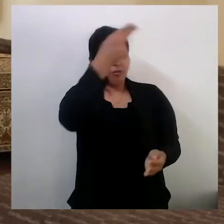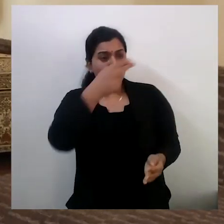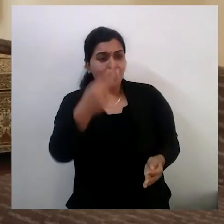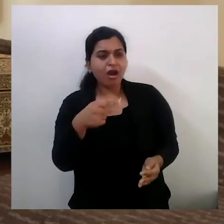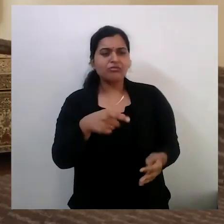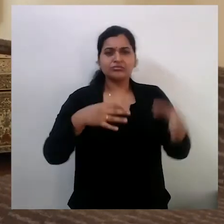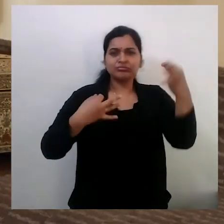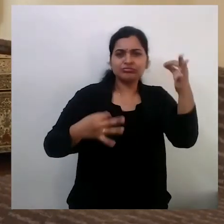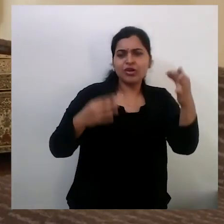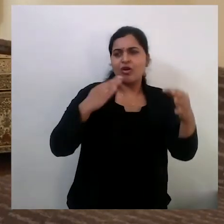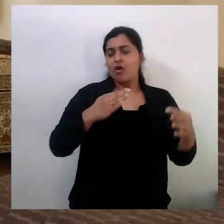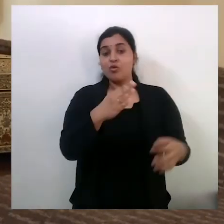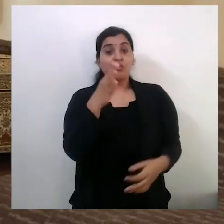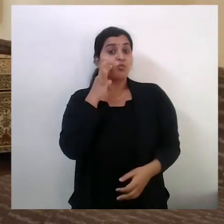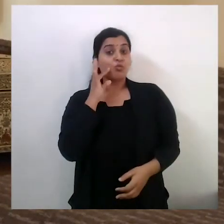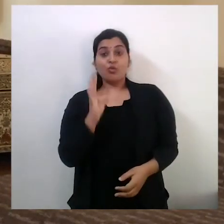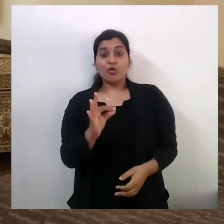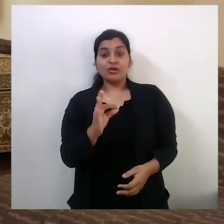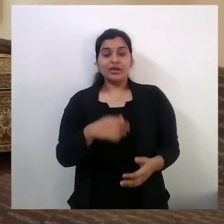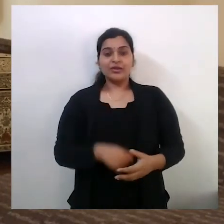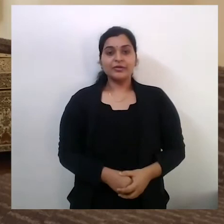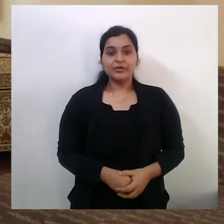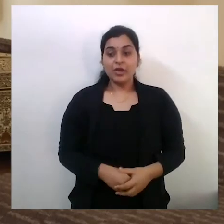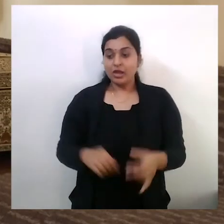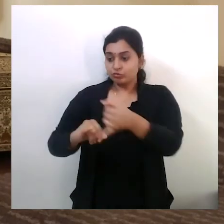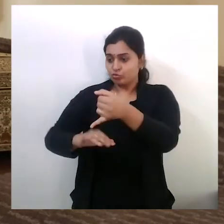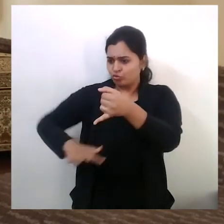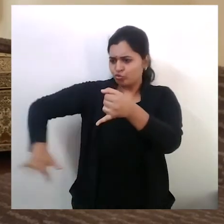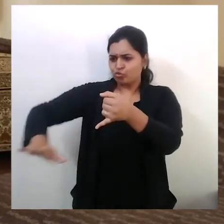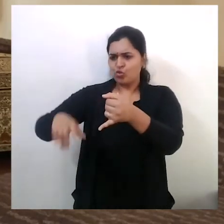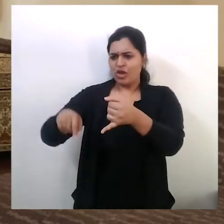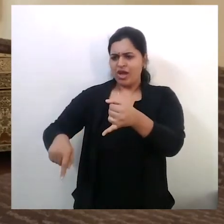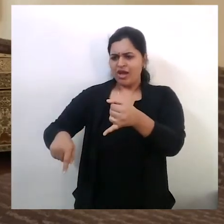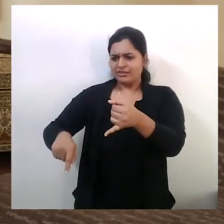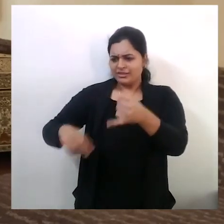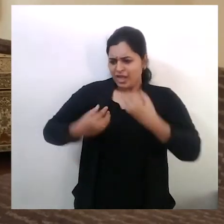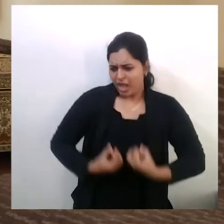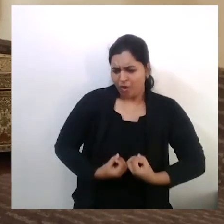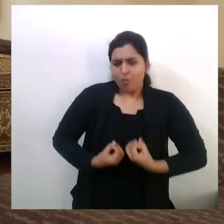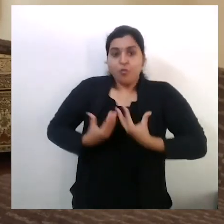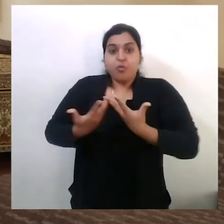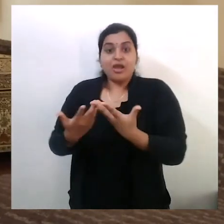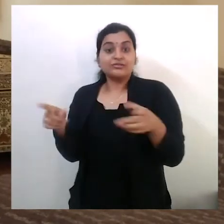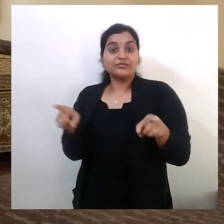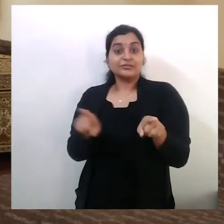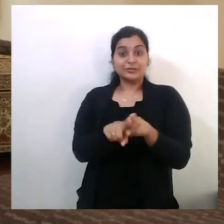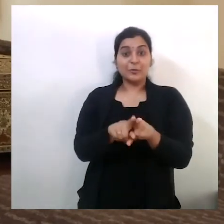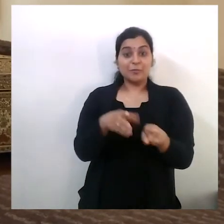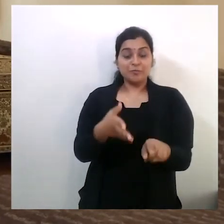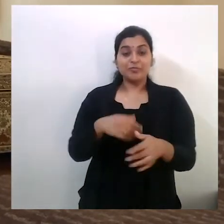to preserve. Art is a form of expression of society. It is a mirror of